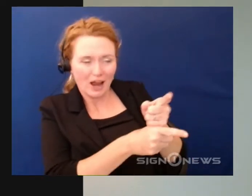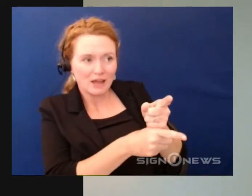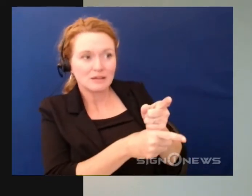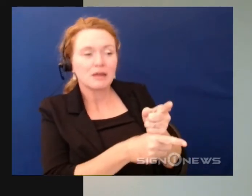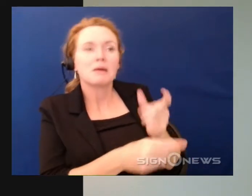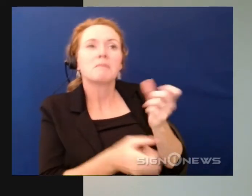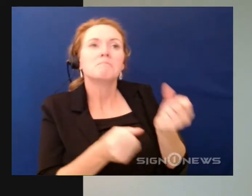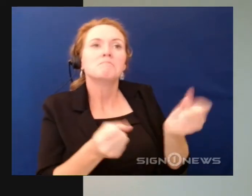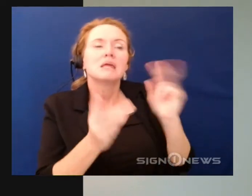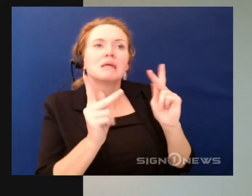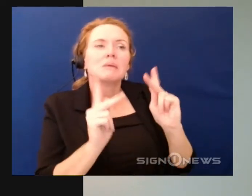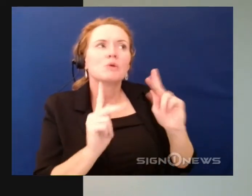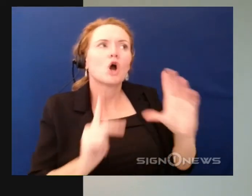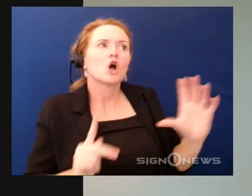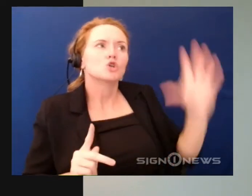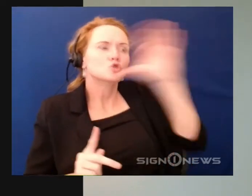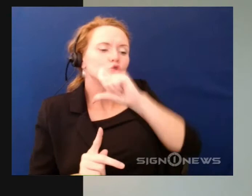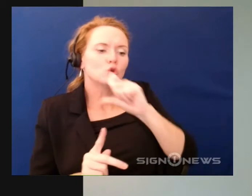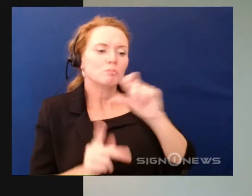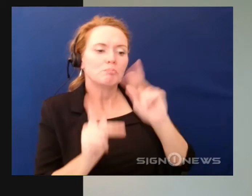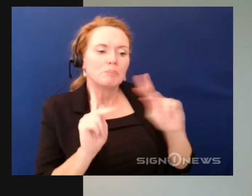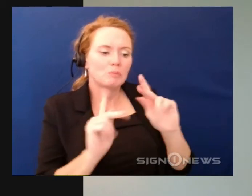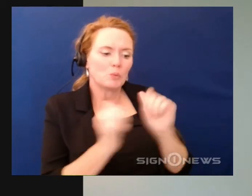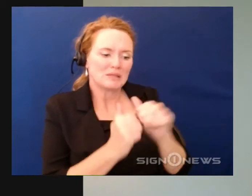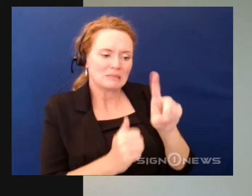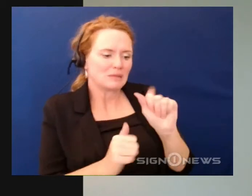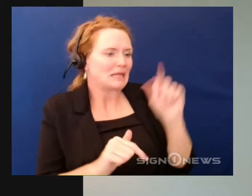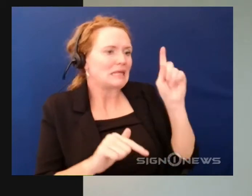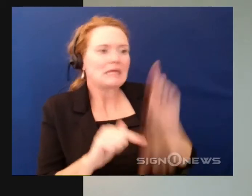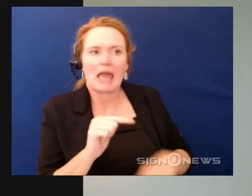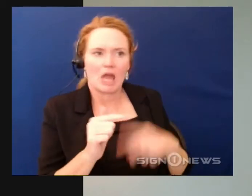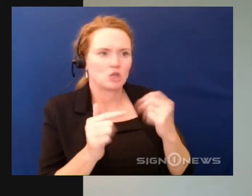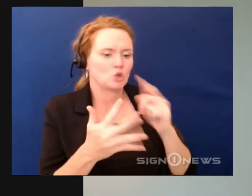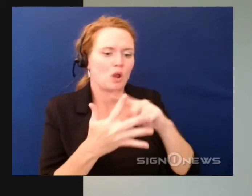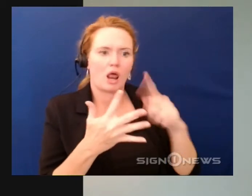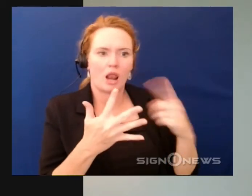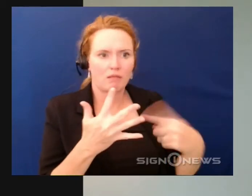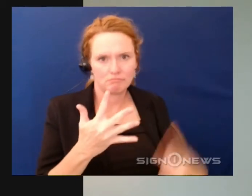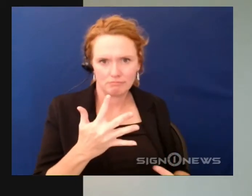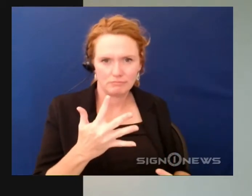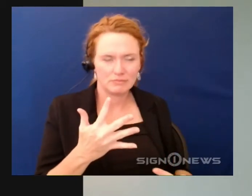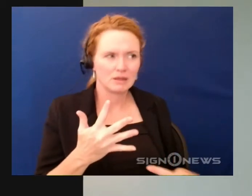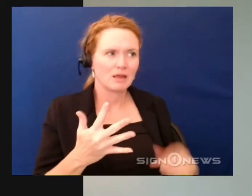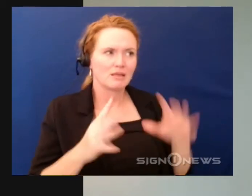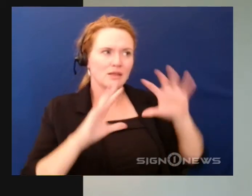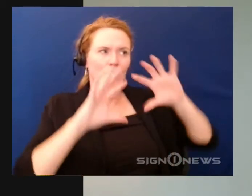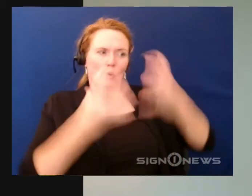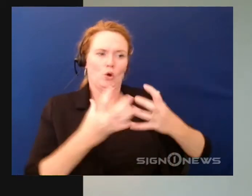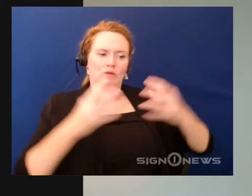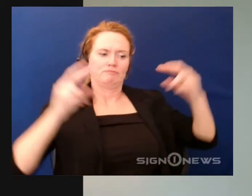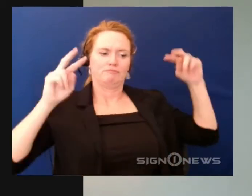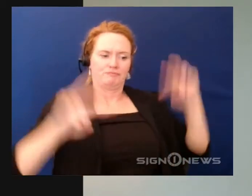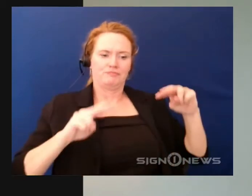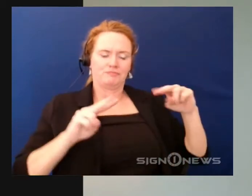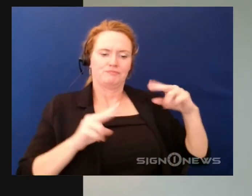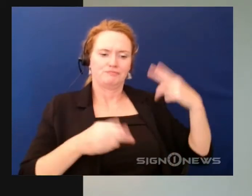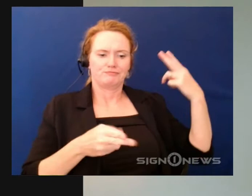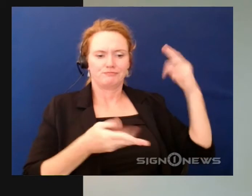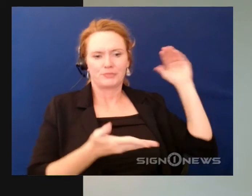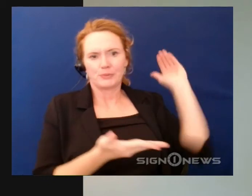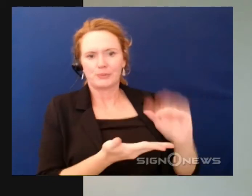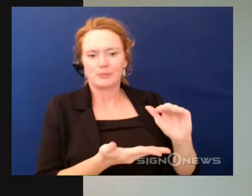assumptions that people have about folks with disabilities and kind of that societal devaluation of, people